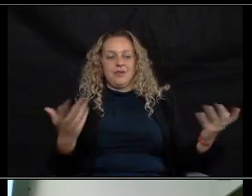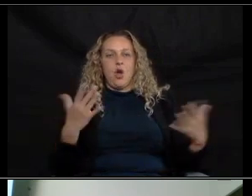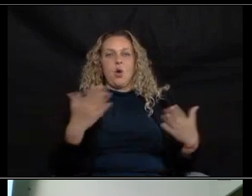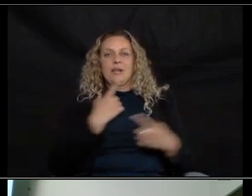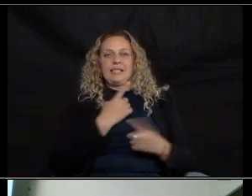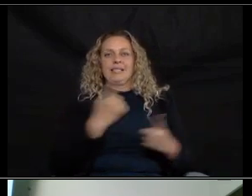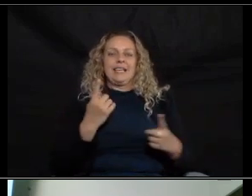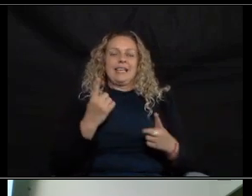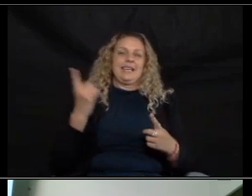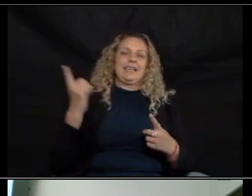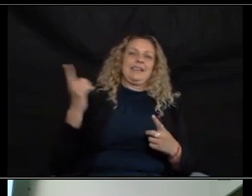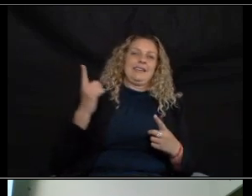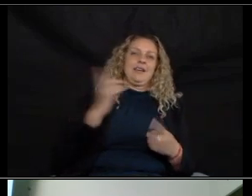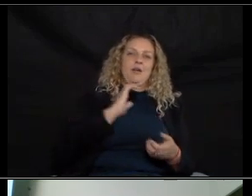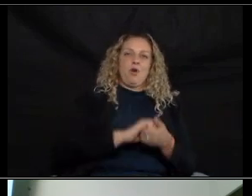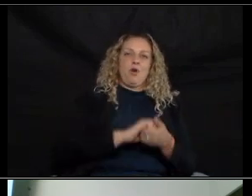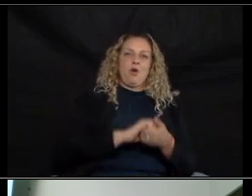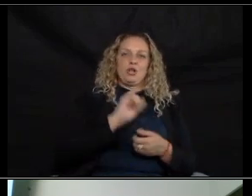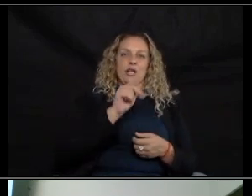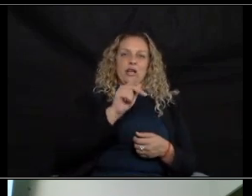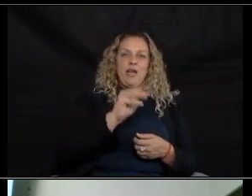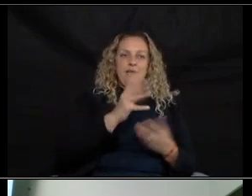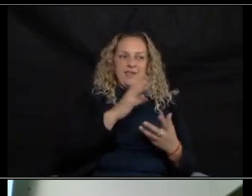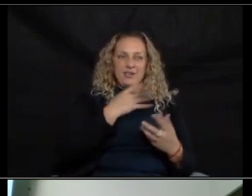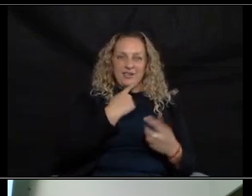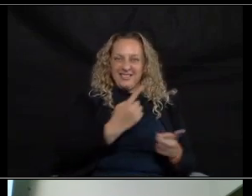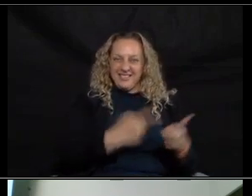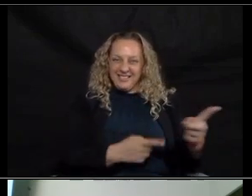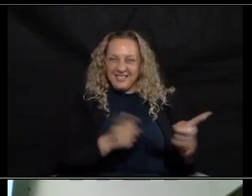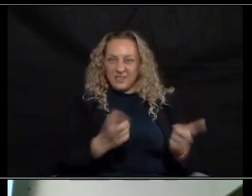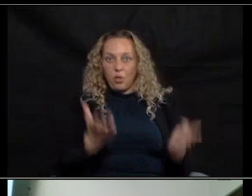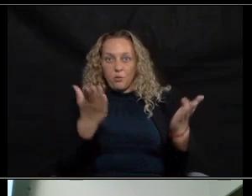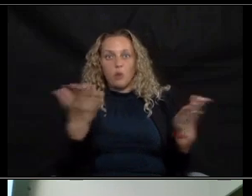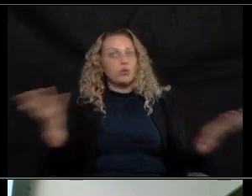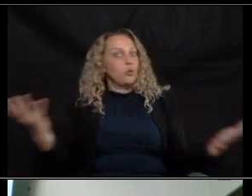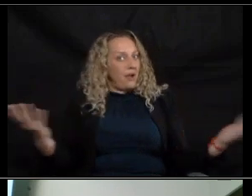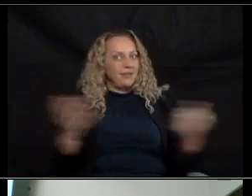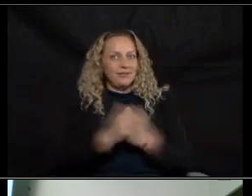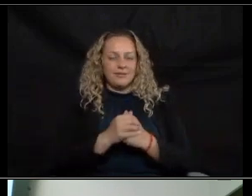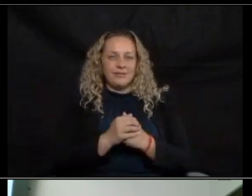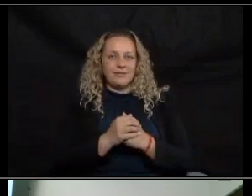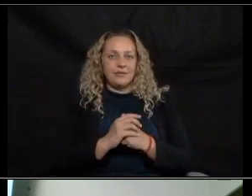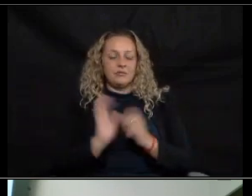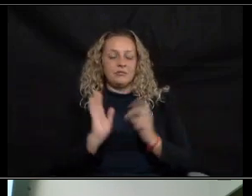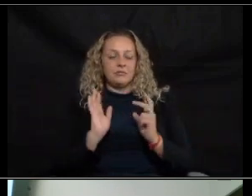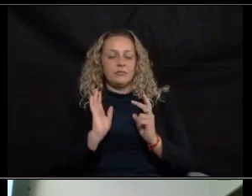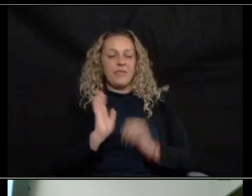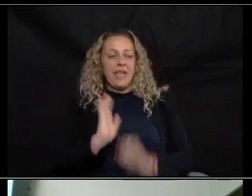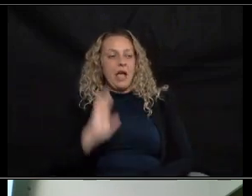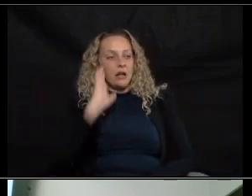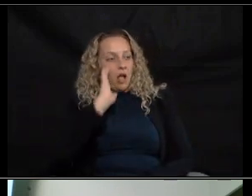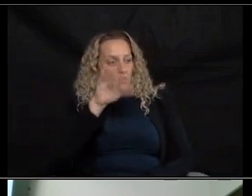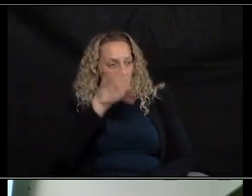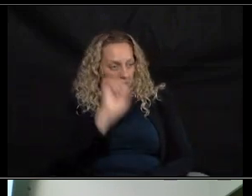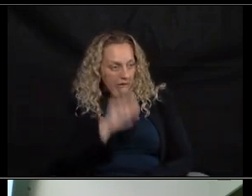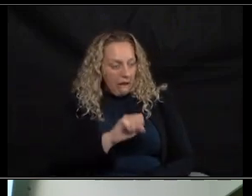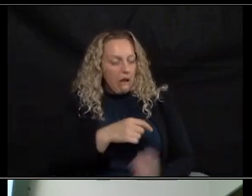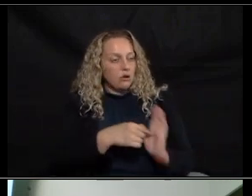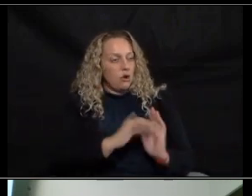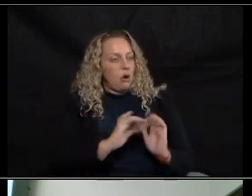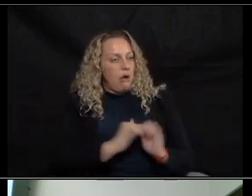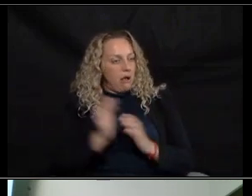by our partner here, JKM. So the motion is to acknowledge that you can and demonstrate how